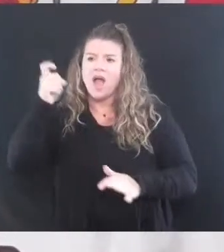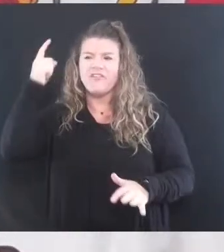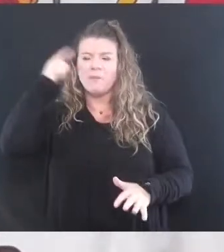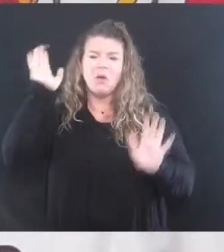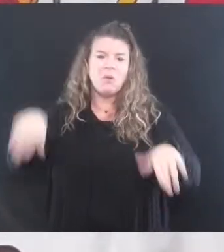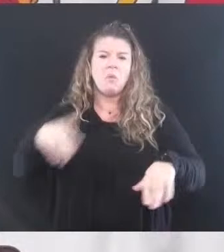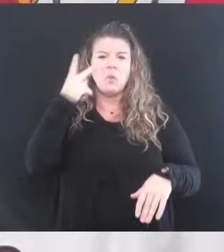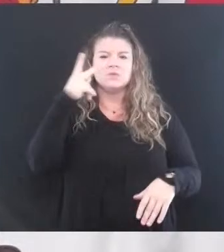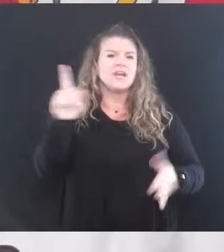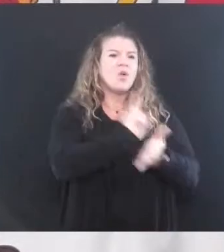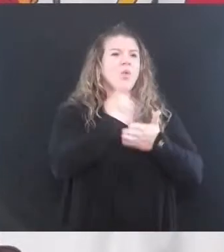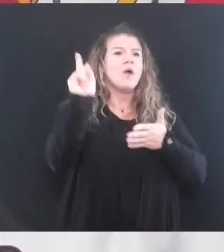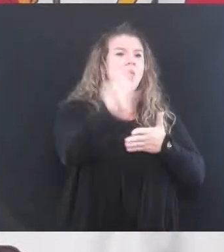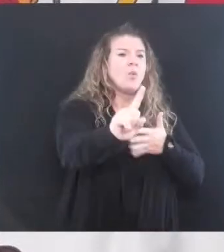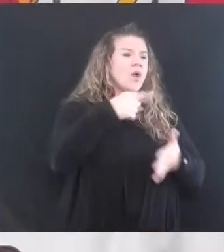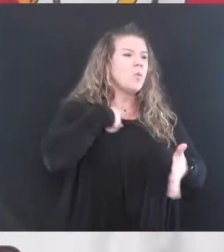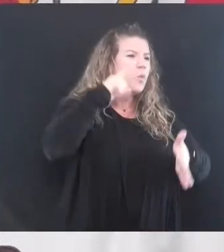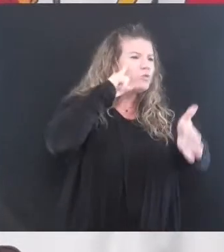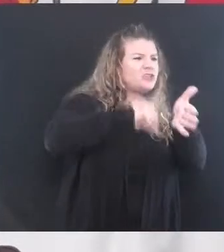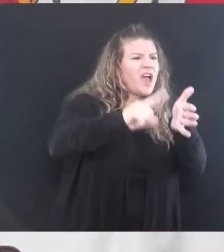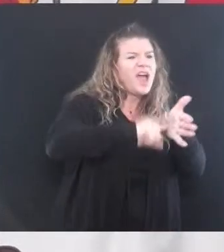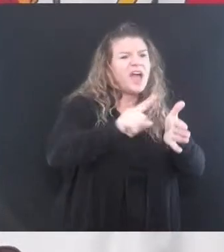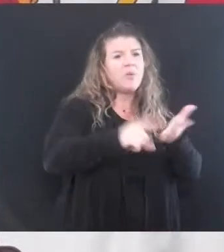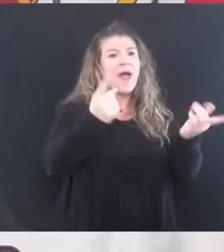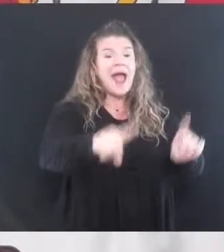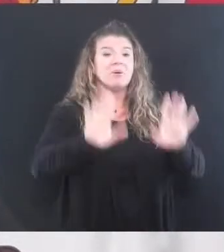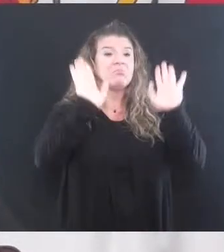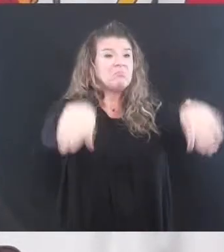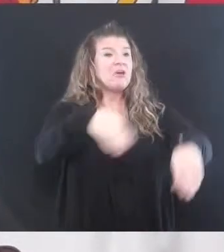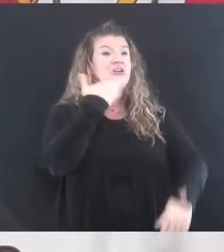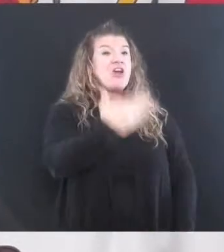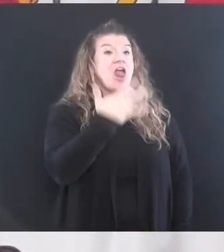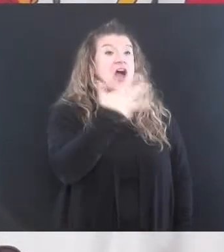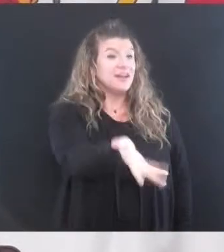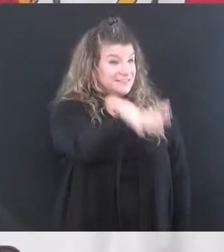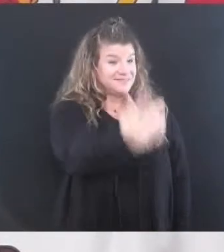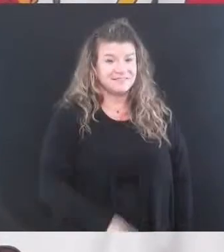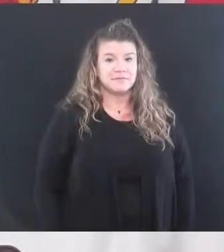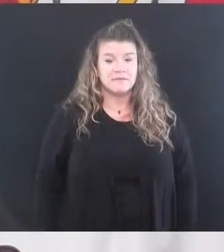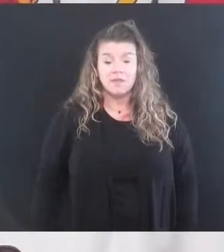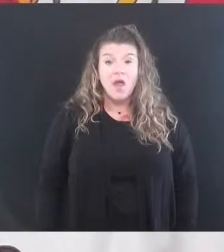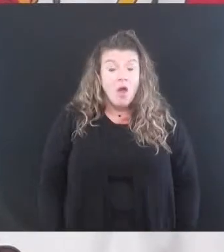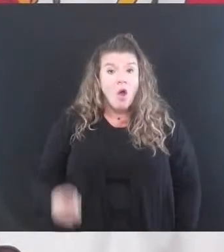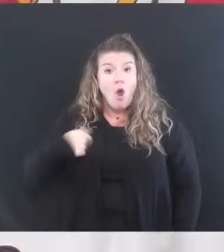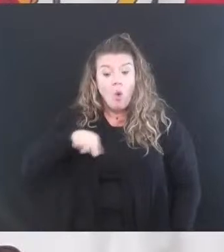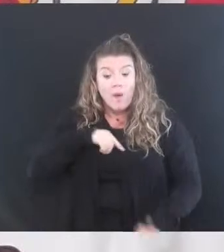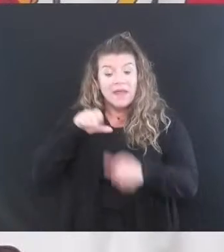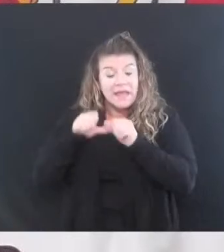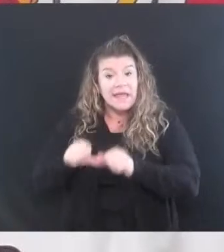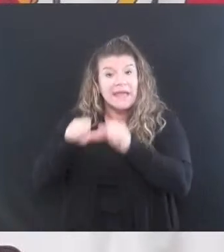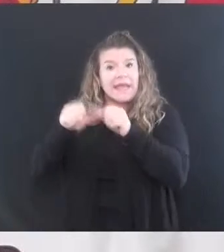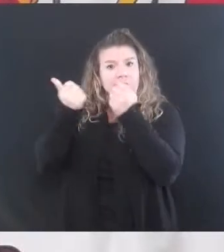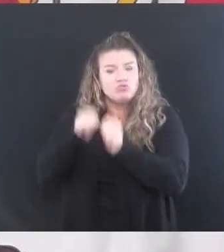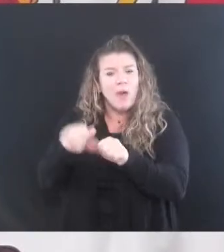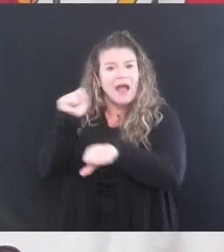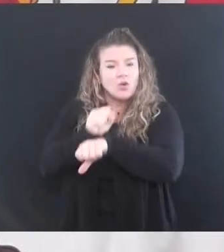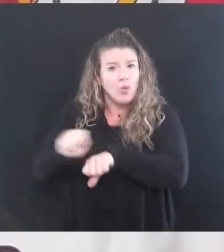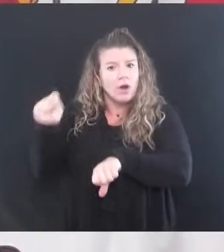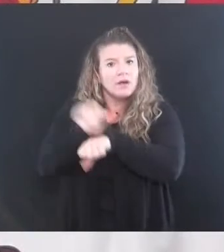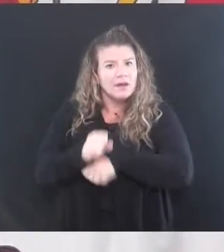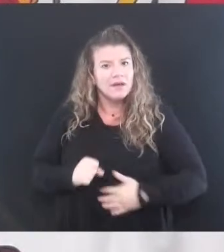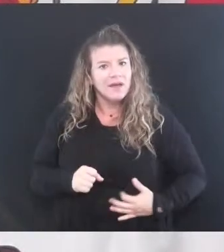from Thursday and check in, and good luck. Or we can keep trying. Sure, it's